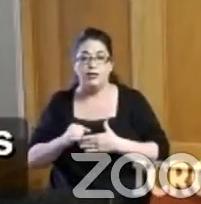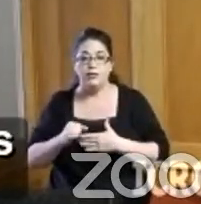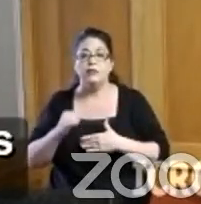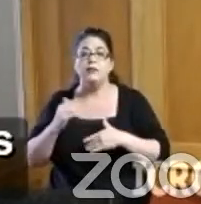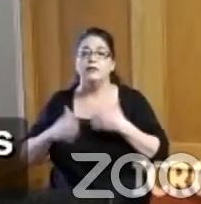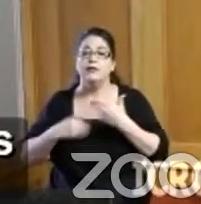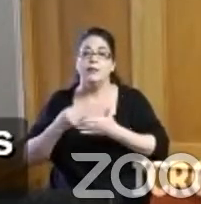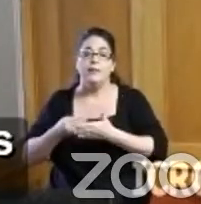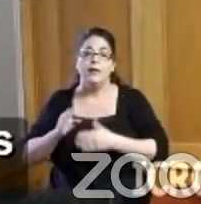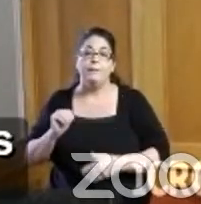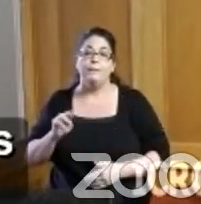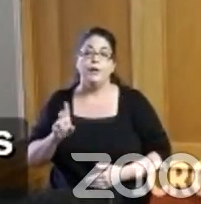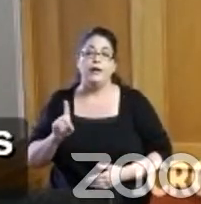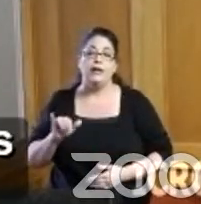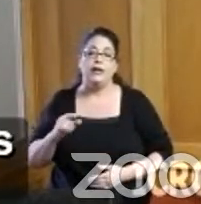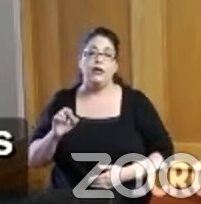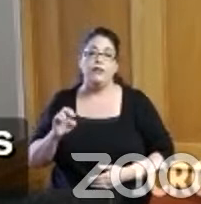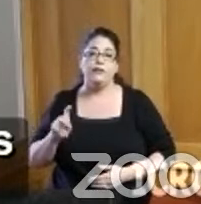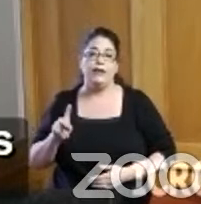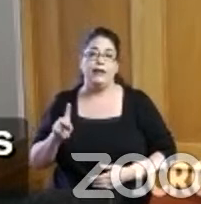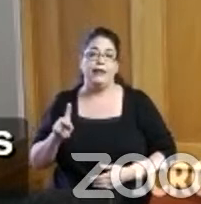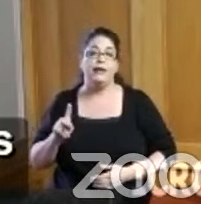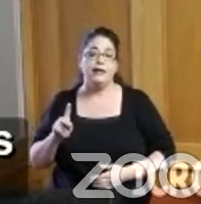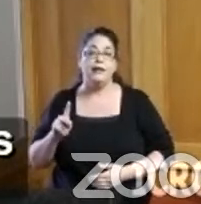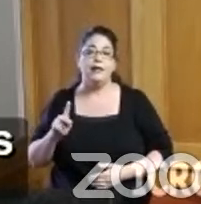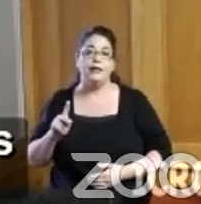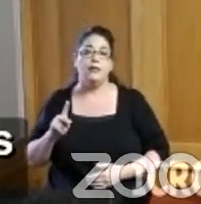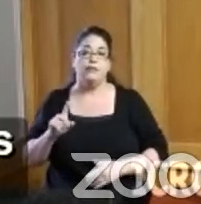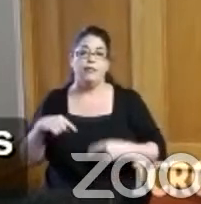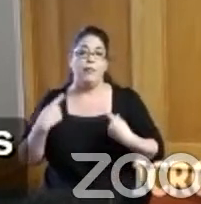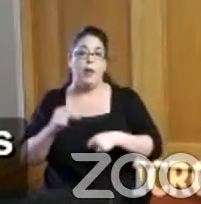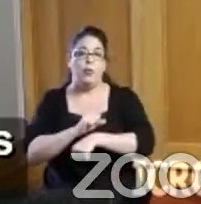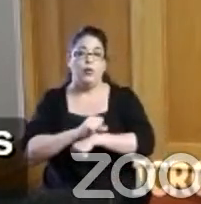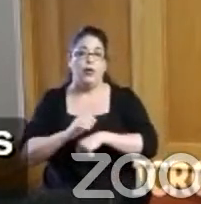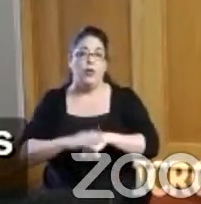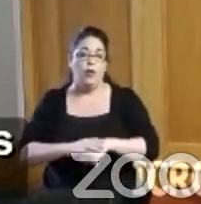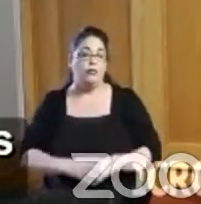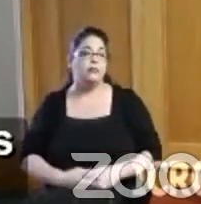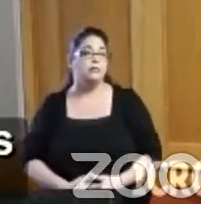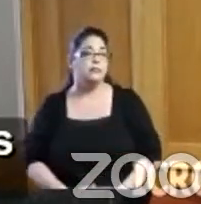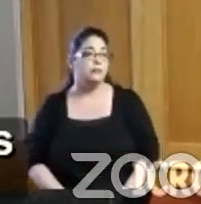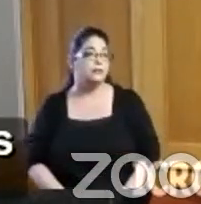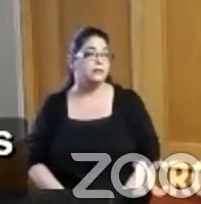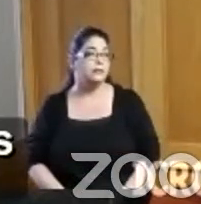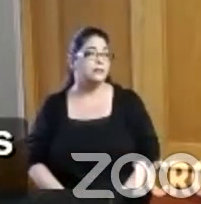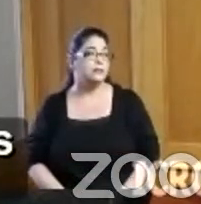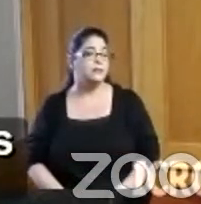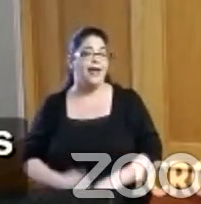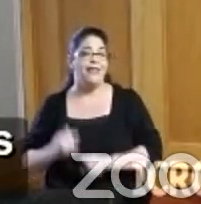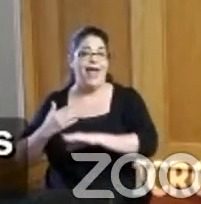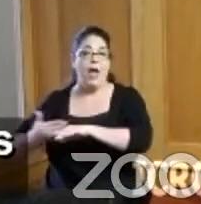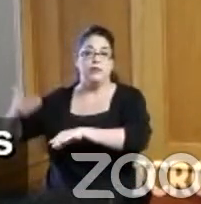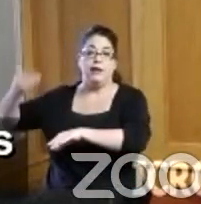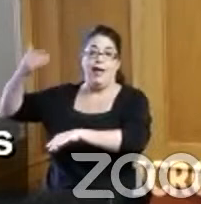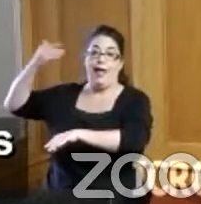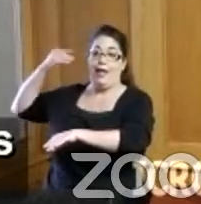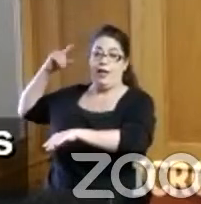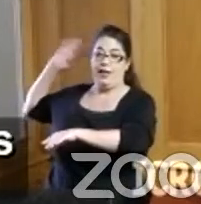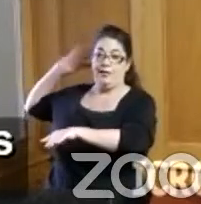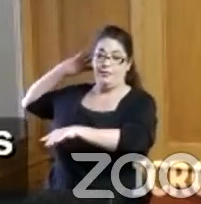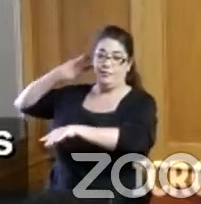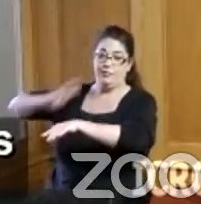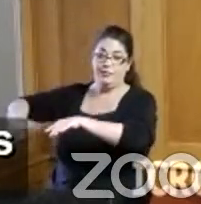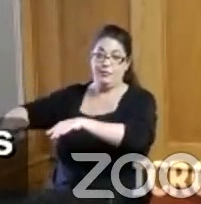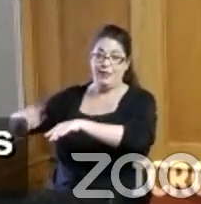the Muddy Creek, right, that we were working on. So it was the kind of the upstream portion. We were like, could we